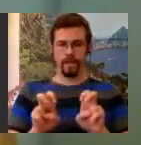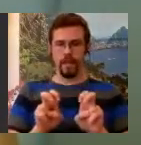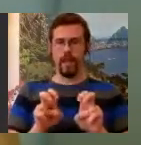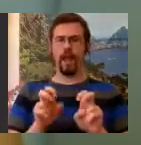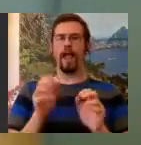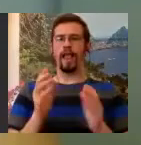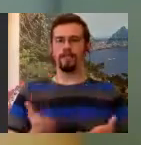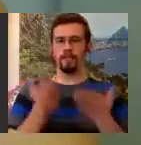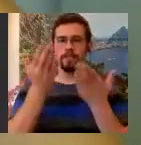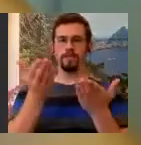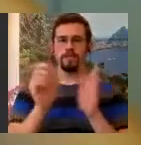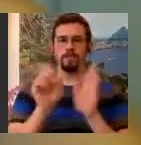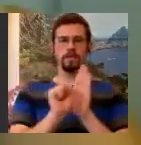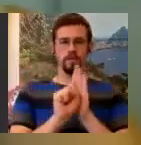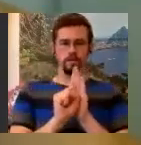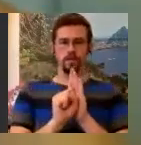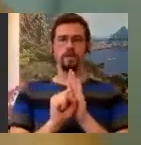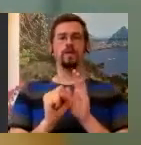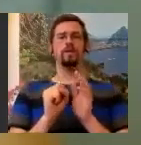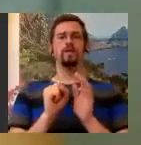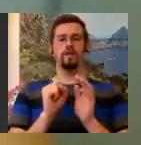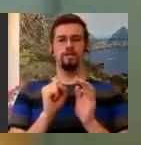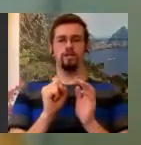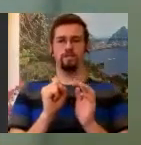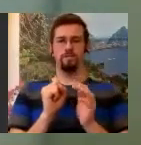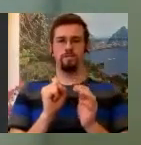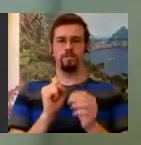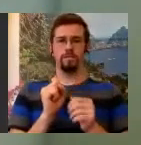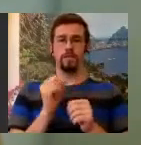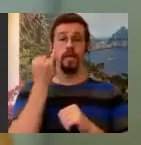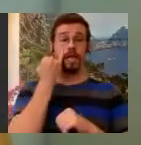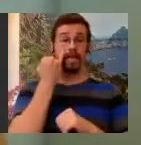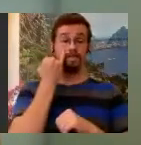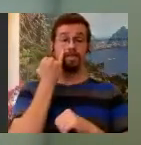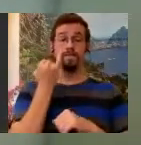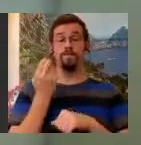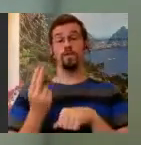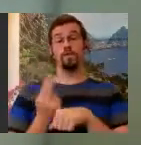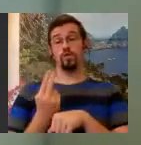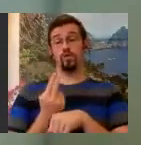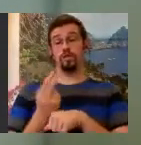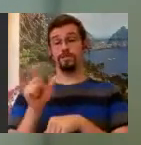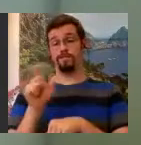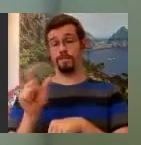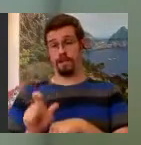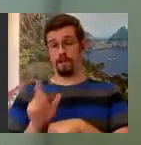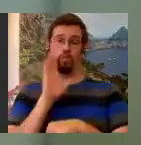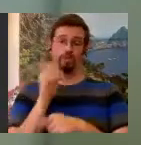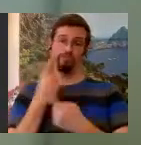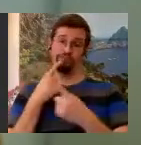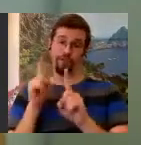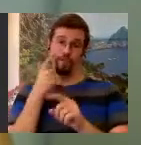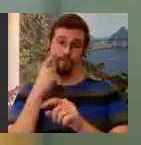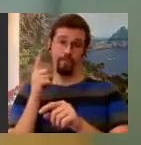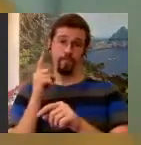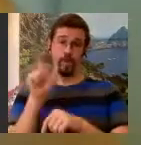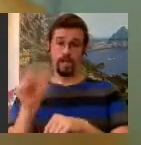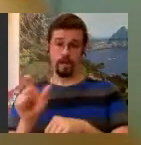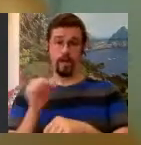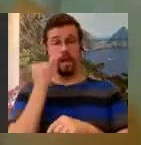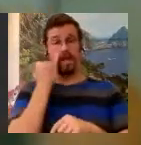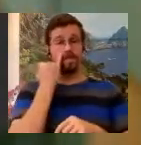Italian, T9 works for Italian. If you are using English, T9 works for English words, okay? So